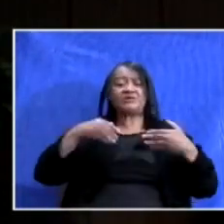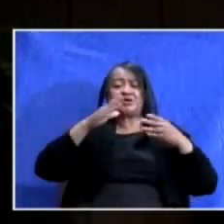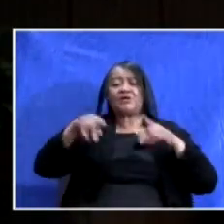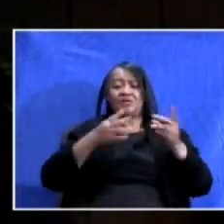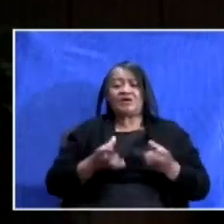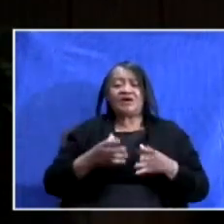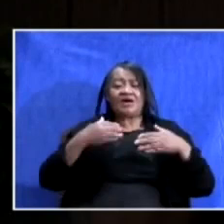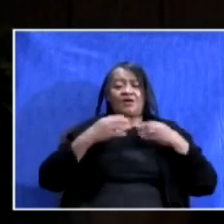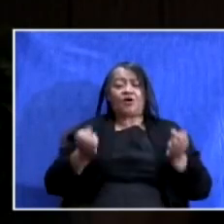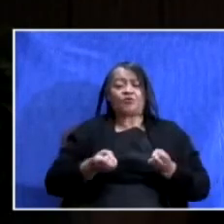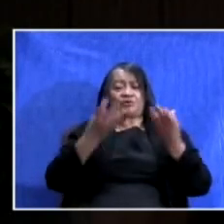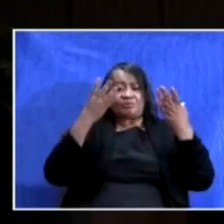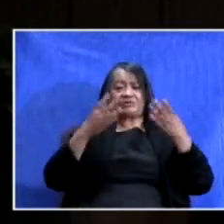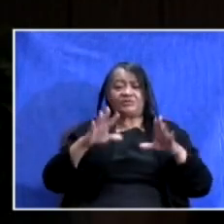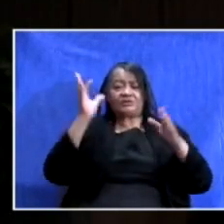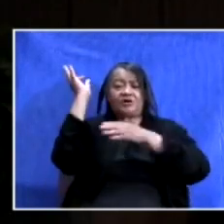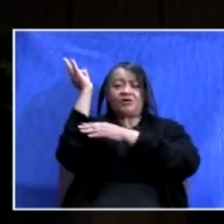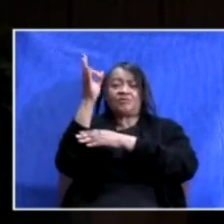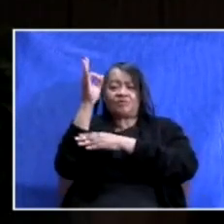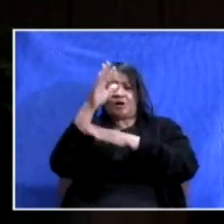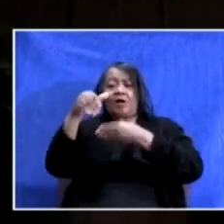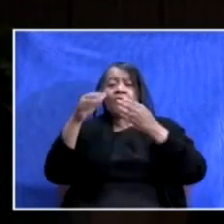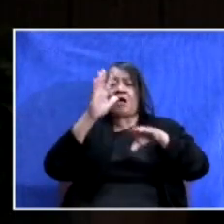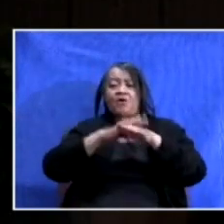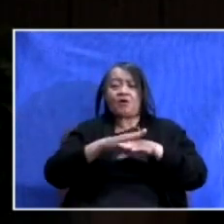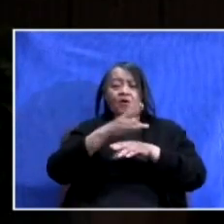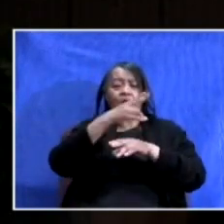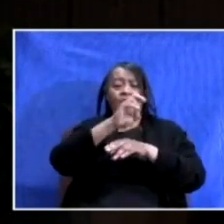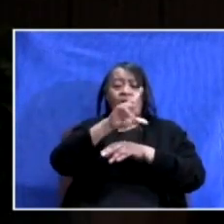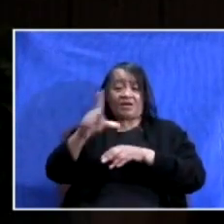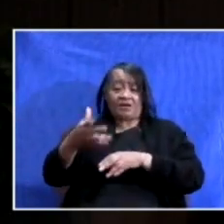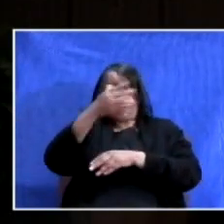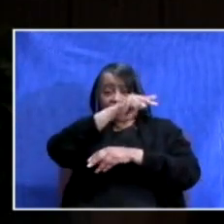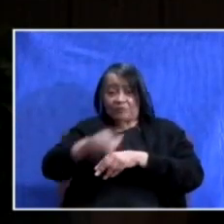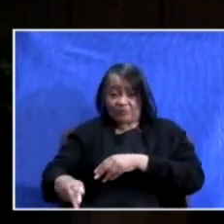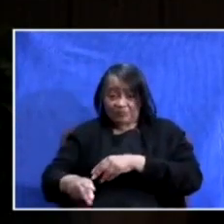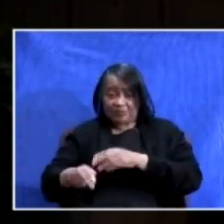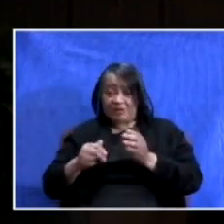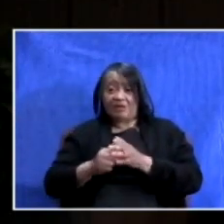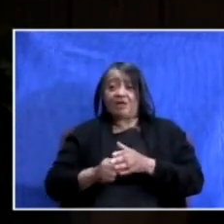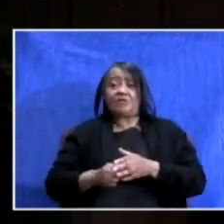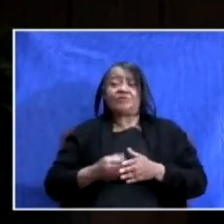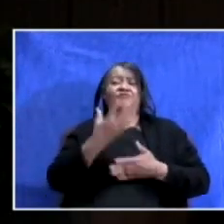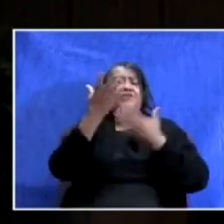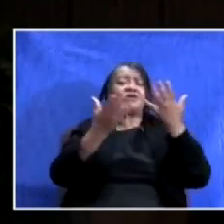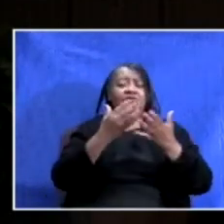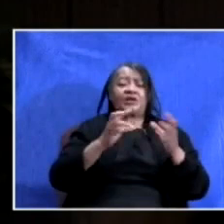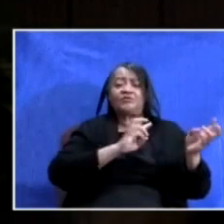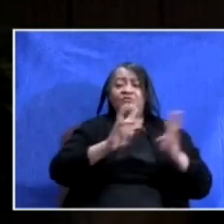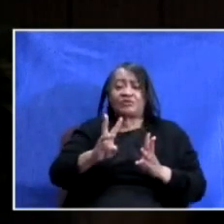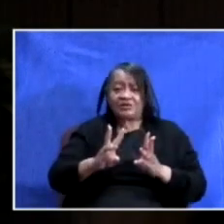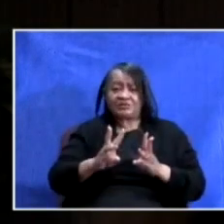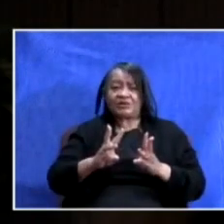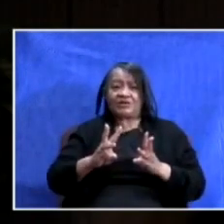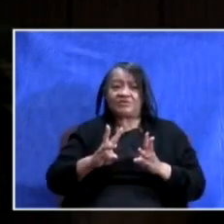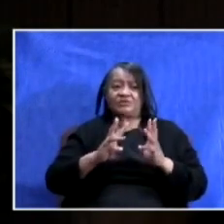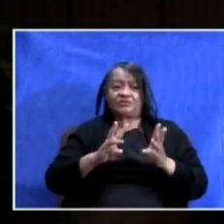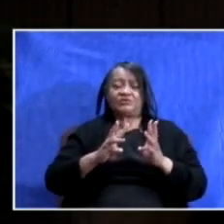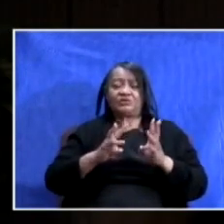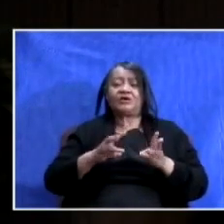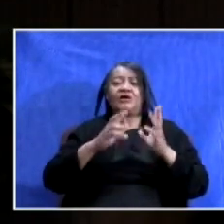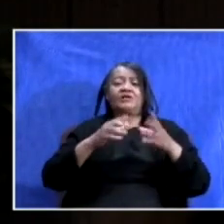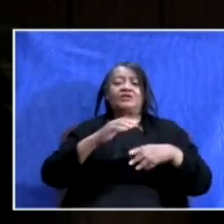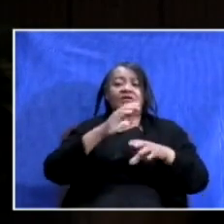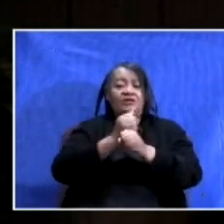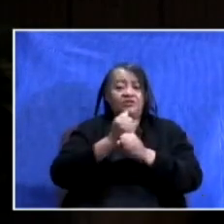of sermons on hell. That was one of the ways they incentivized you to